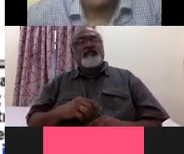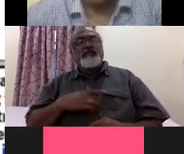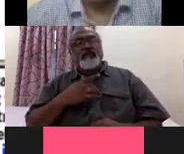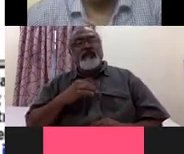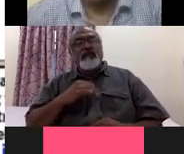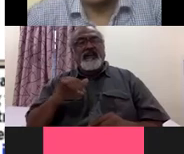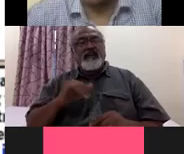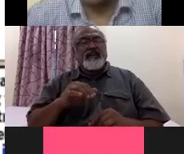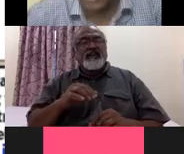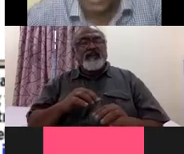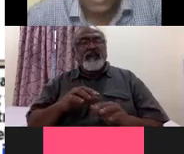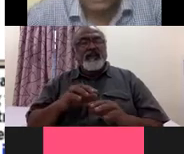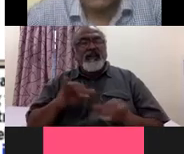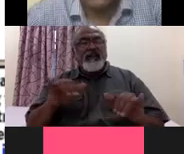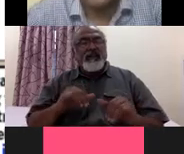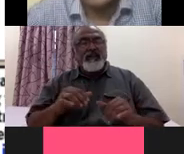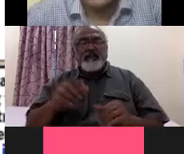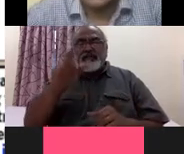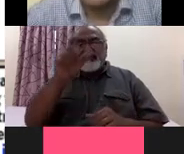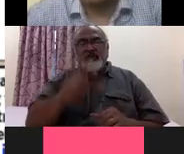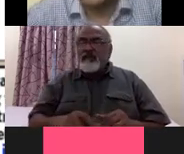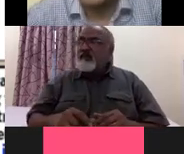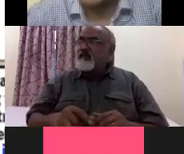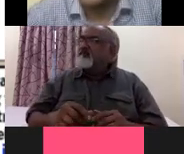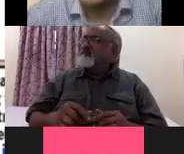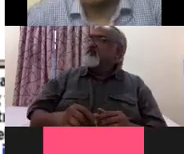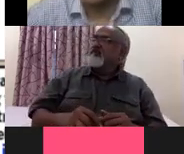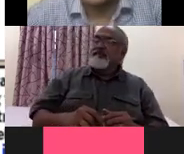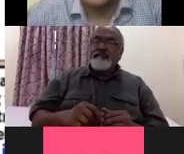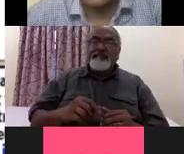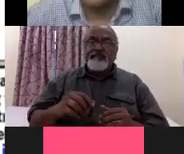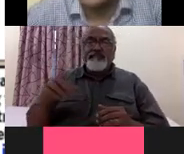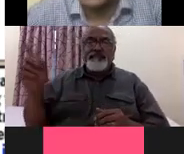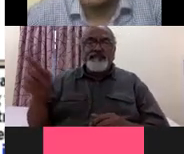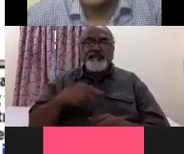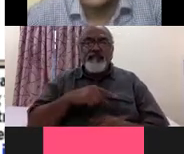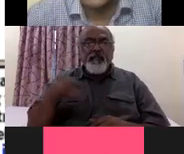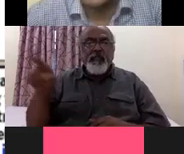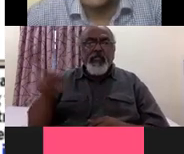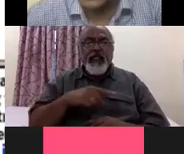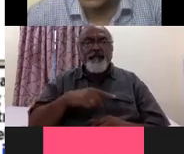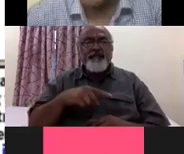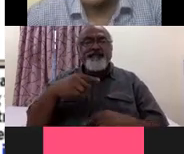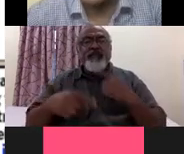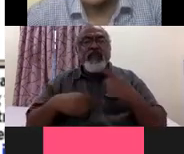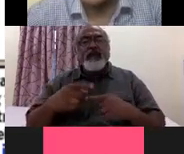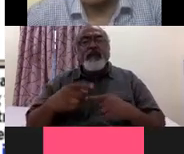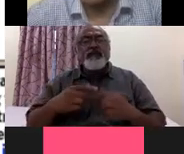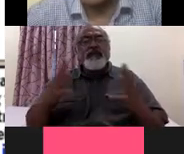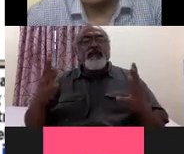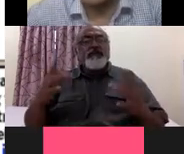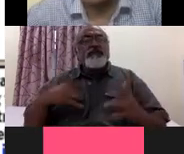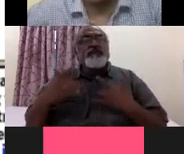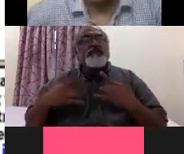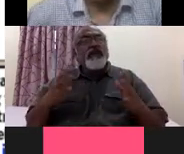it can be offensive for this person here, because coming and going, sab log karte hain, routine kaam hai, isme kya inspire, is kyun mujhe inspire bol